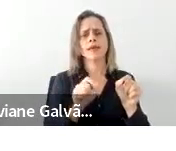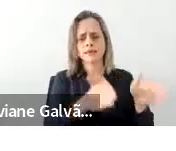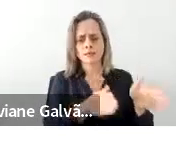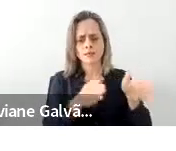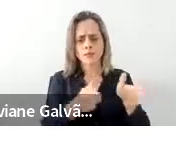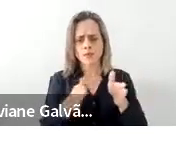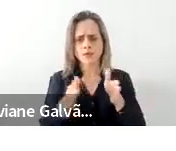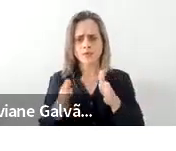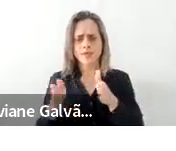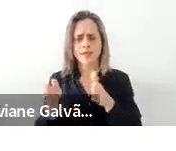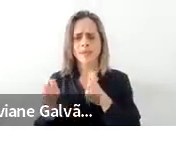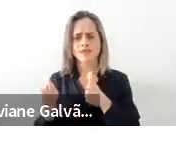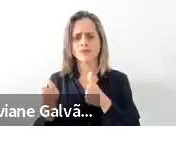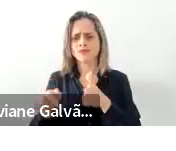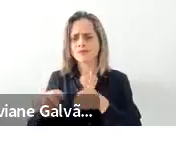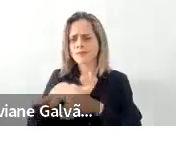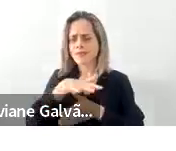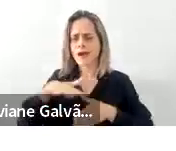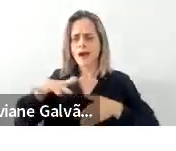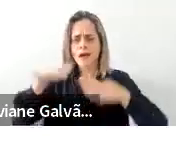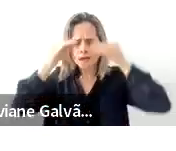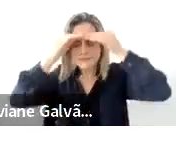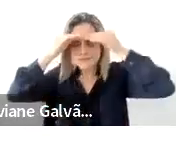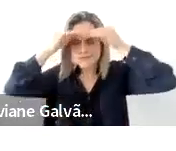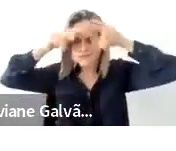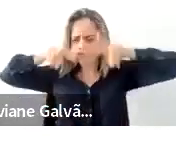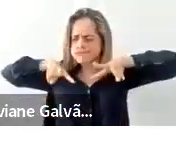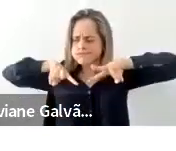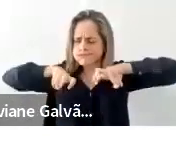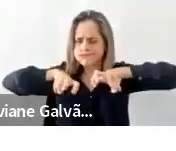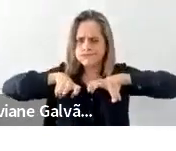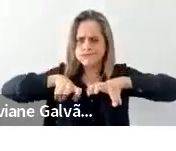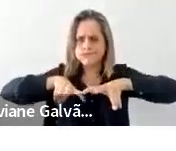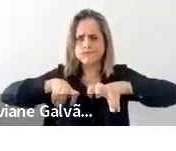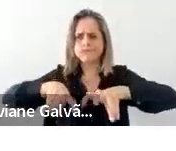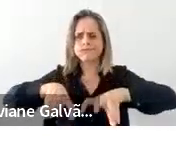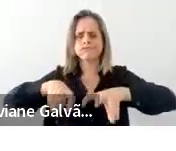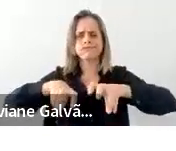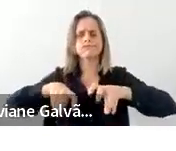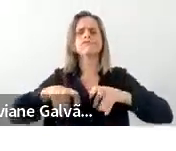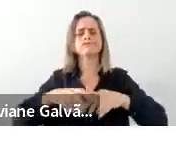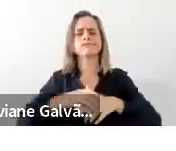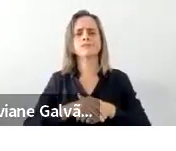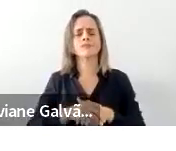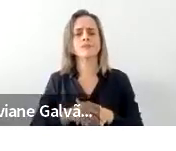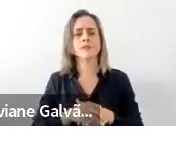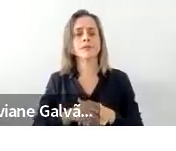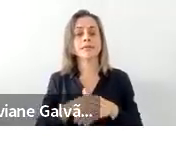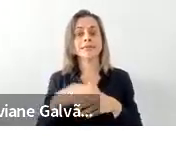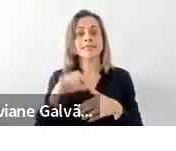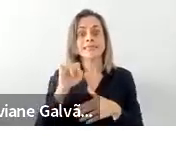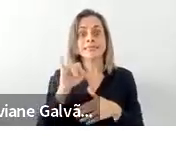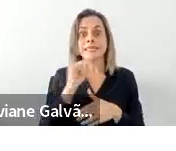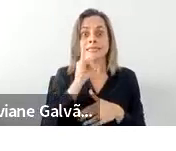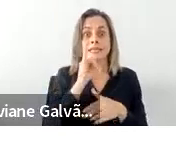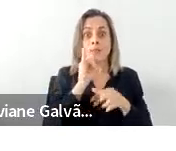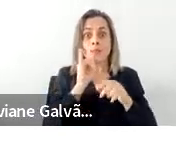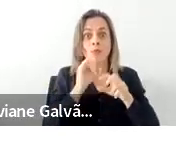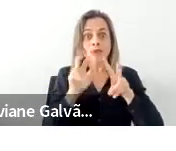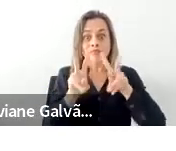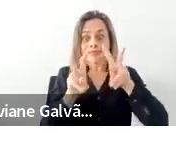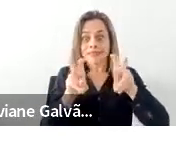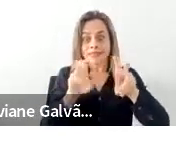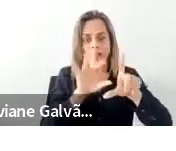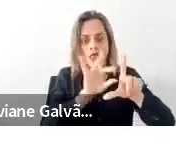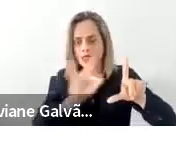Marxist texts plucked out of context. Vygotsky believed that significant theoretical